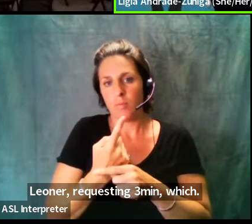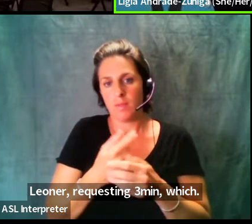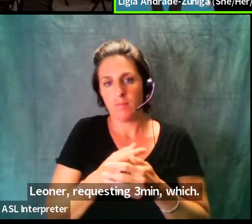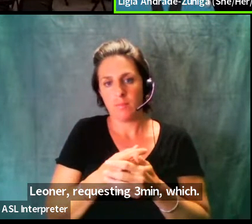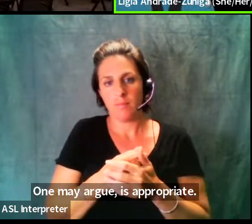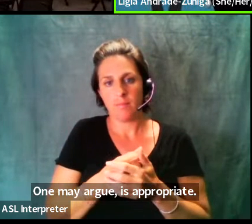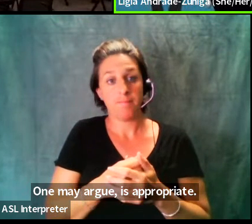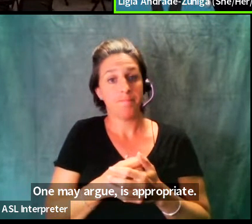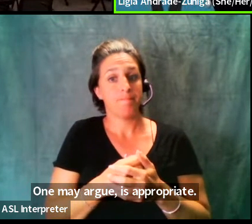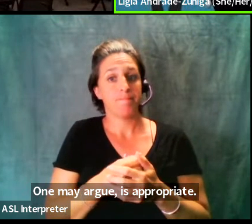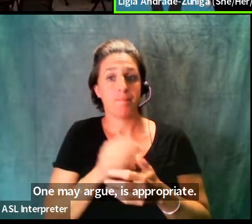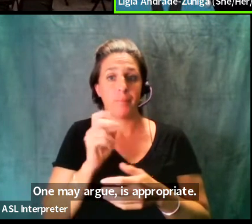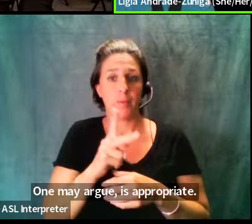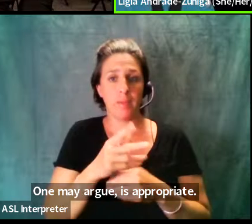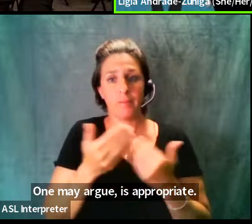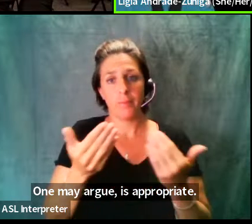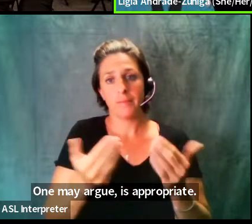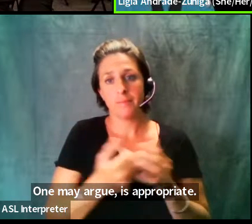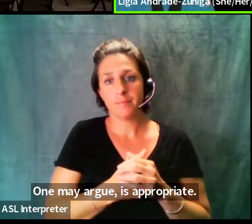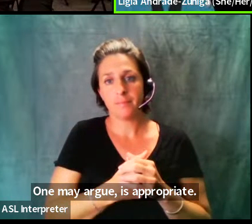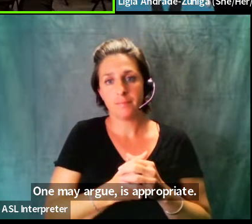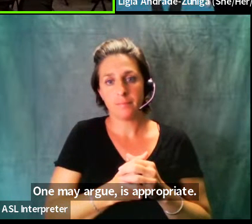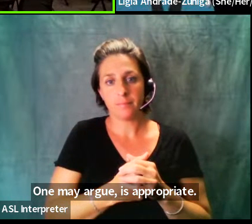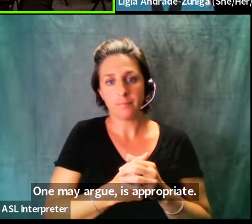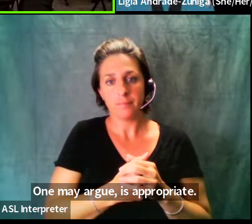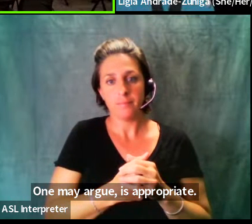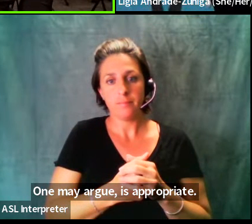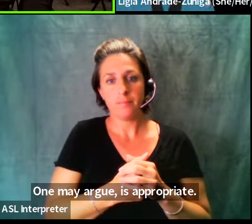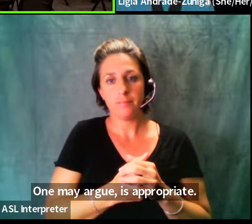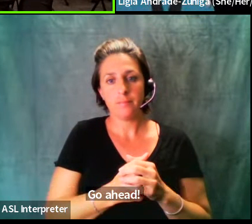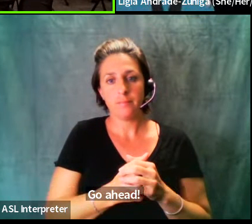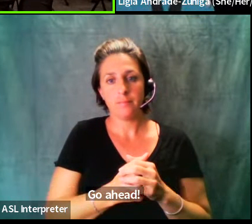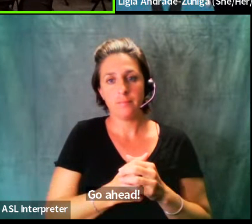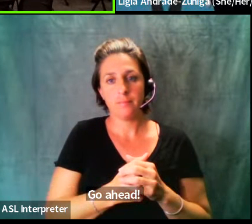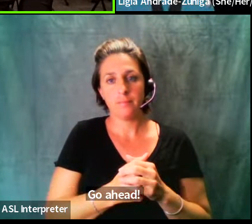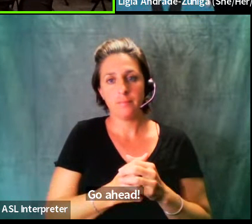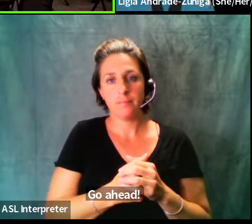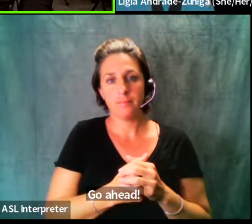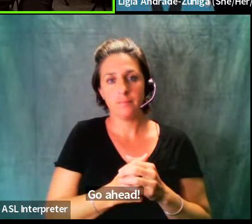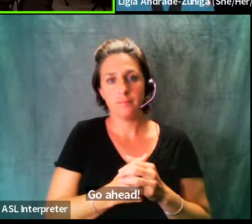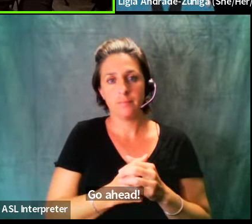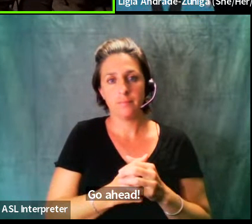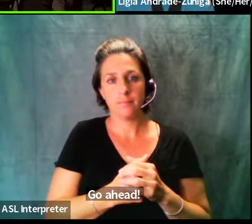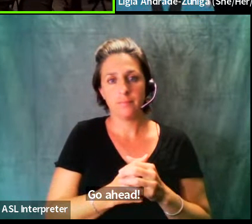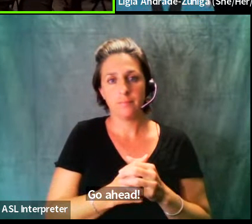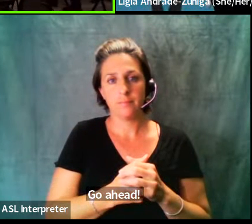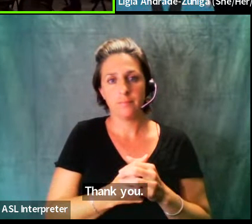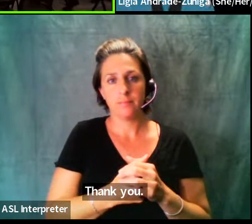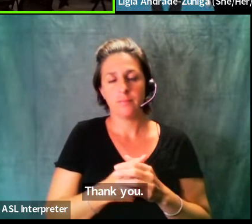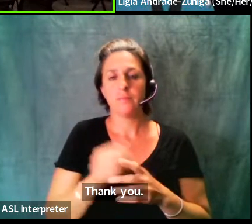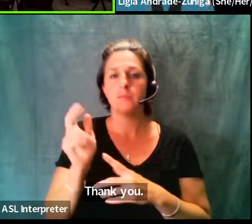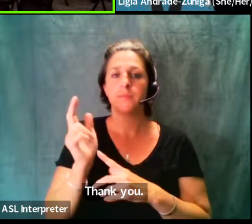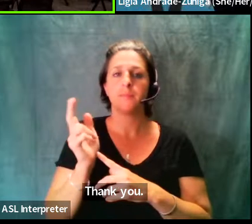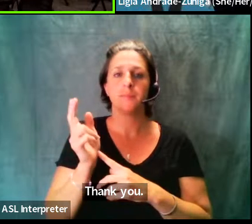Okay, go ahead. Mr. Leininger? Thank you. 3